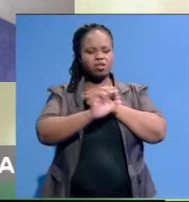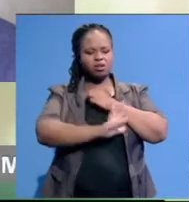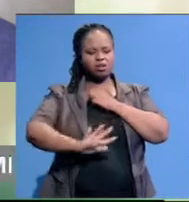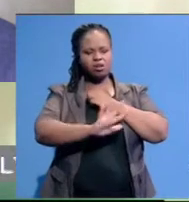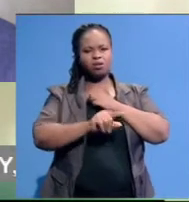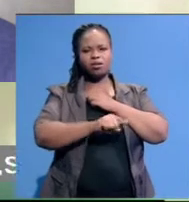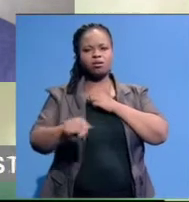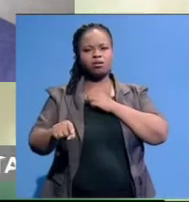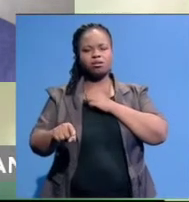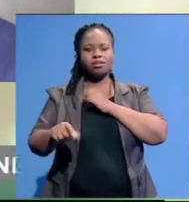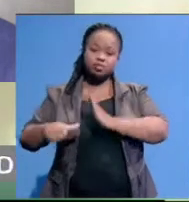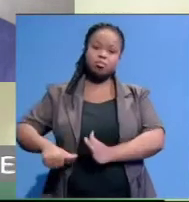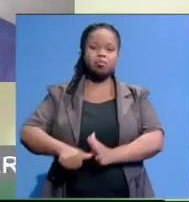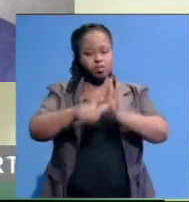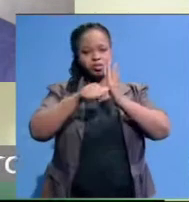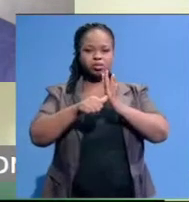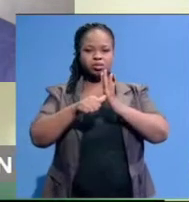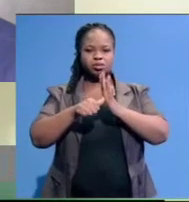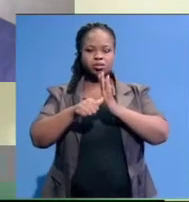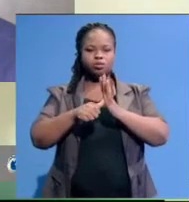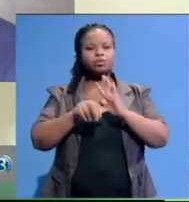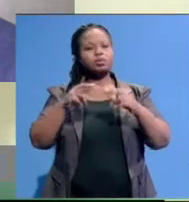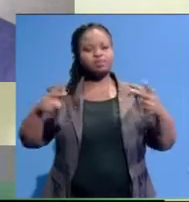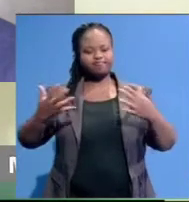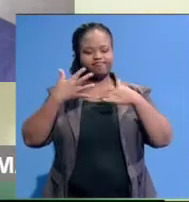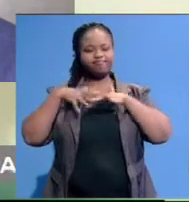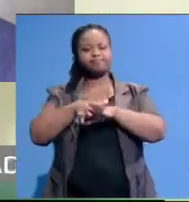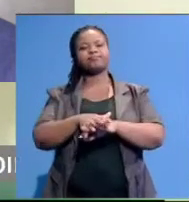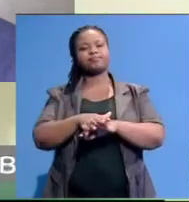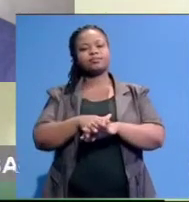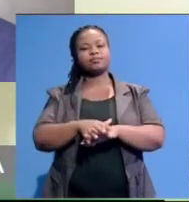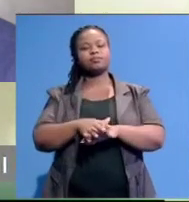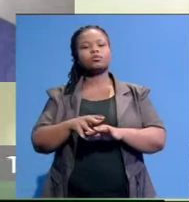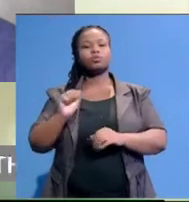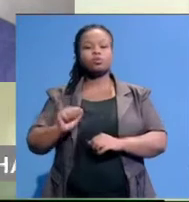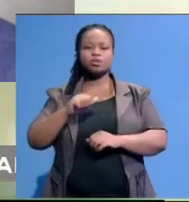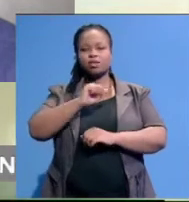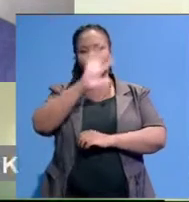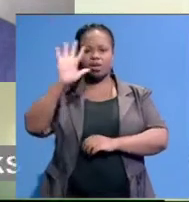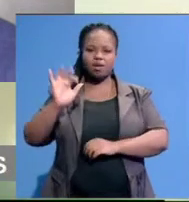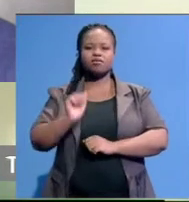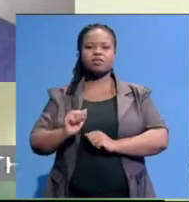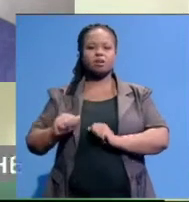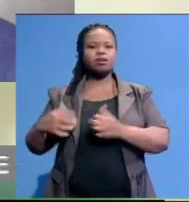key. So that is the mainstay of the African Renaissance.